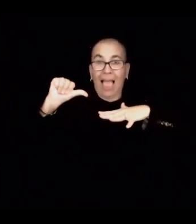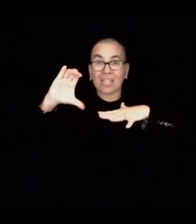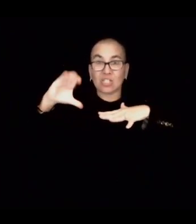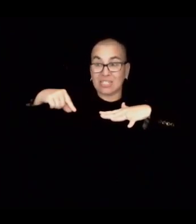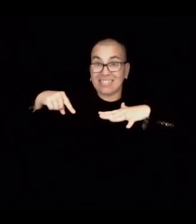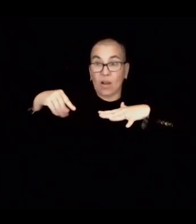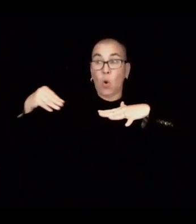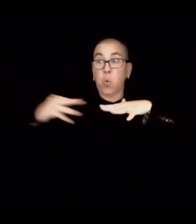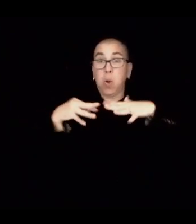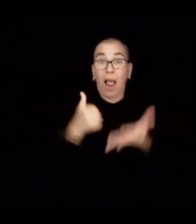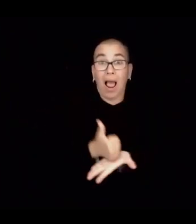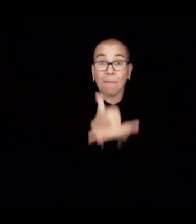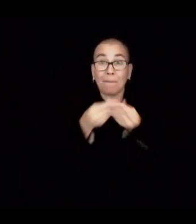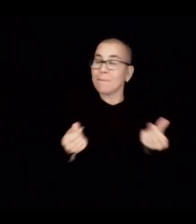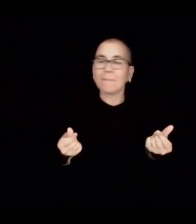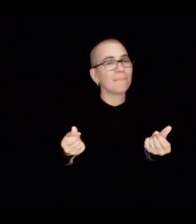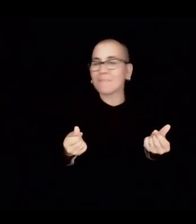Thank you.